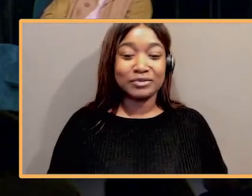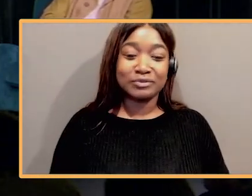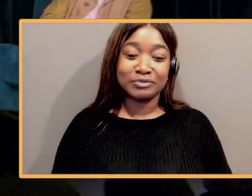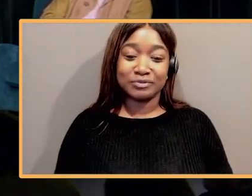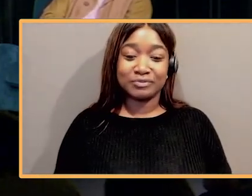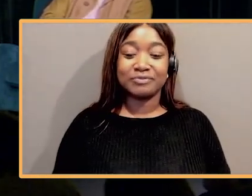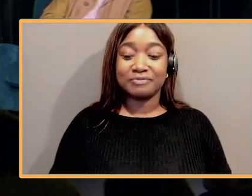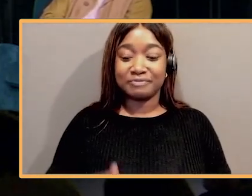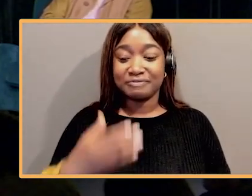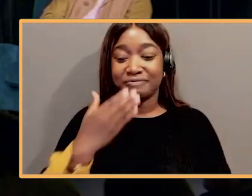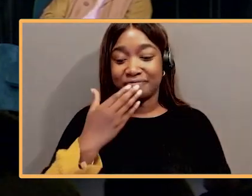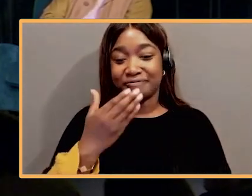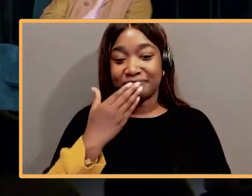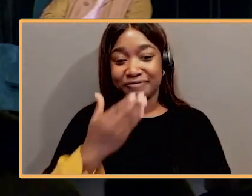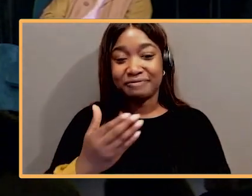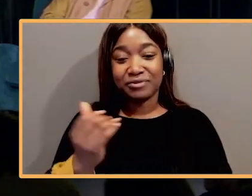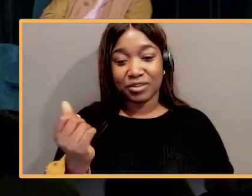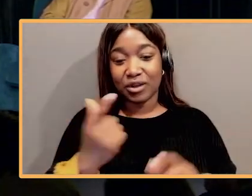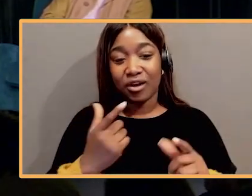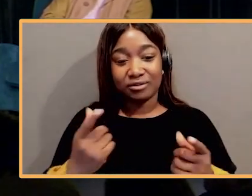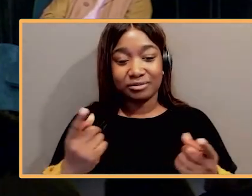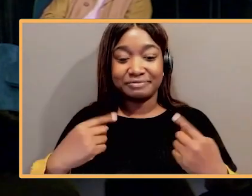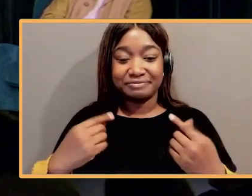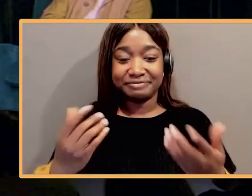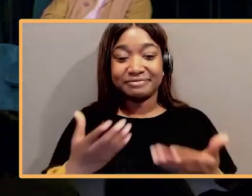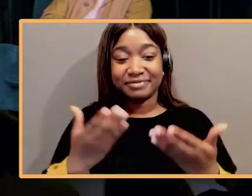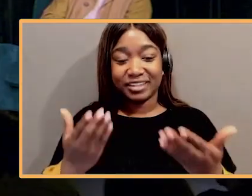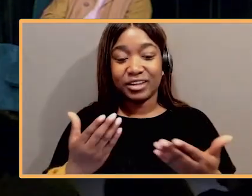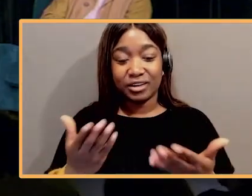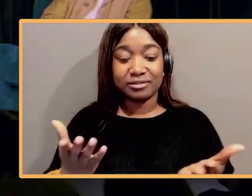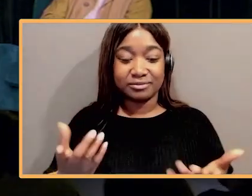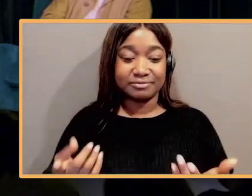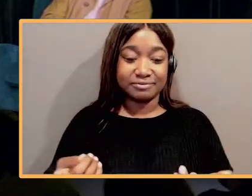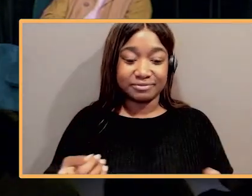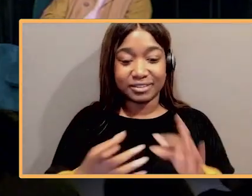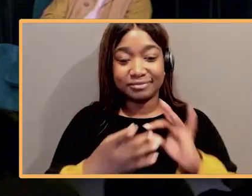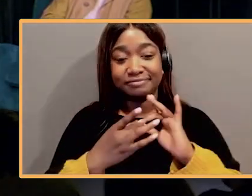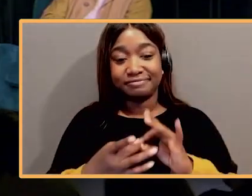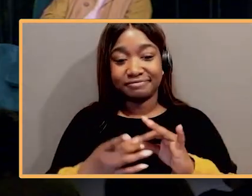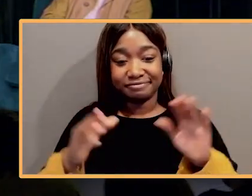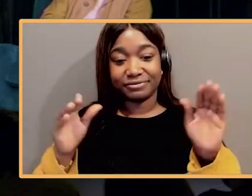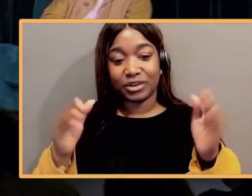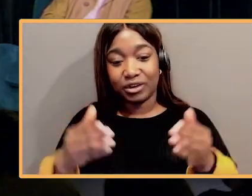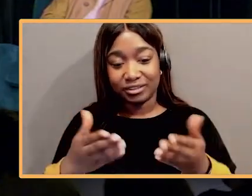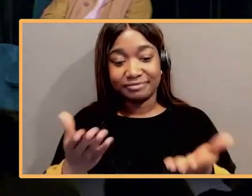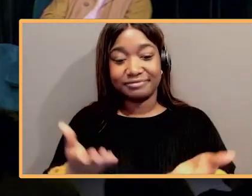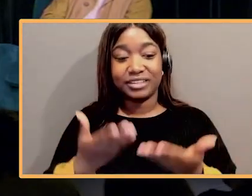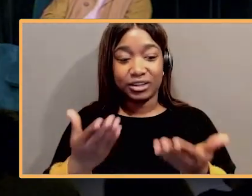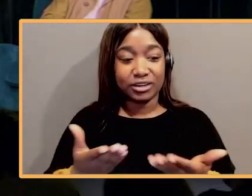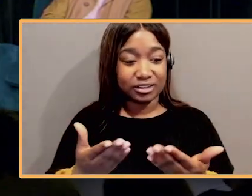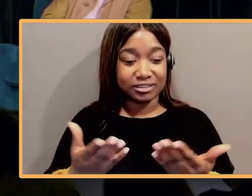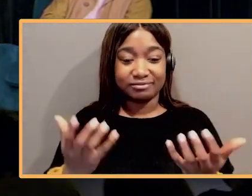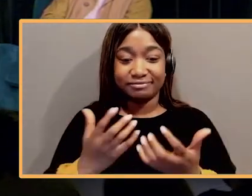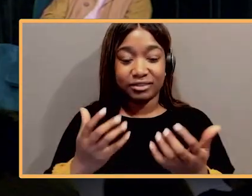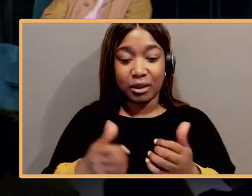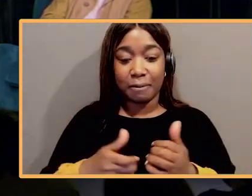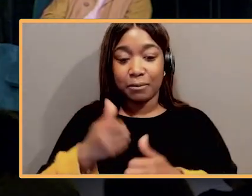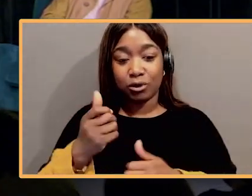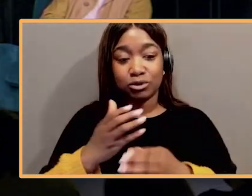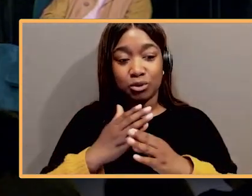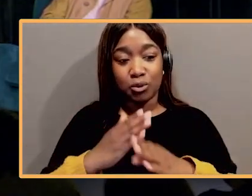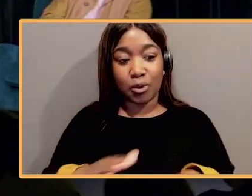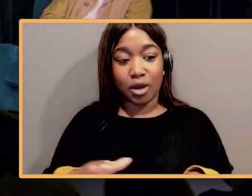Thank you And yours. all for being here, for being present here. This has had to have been one of the most